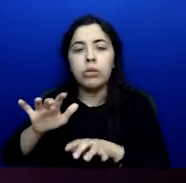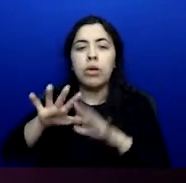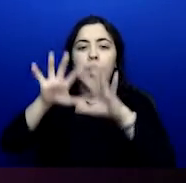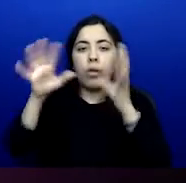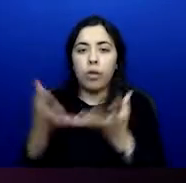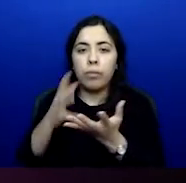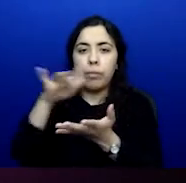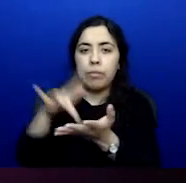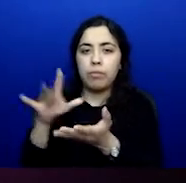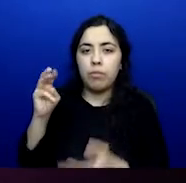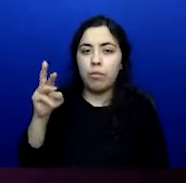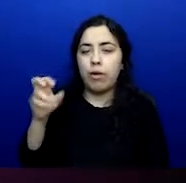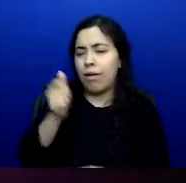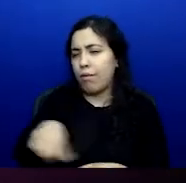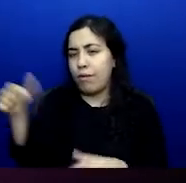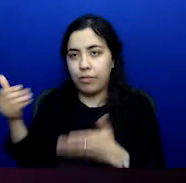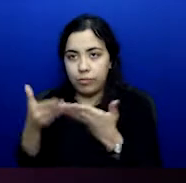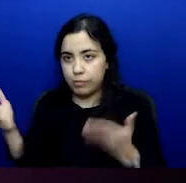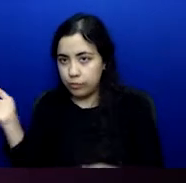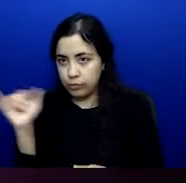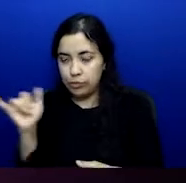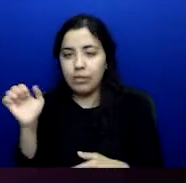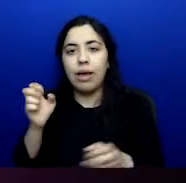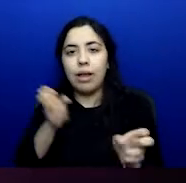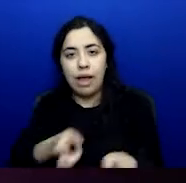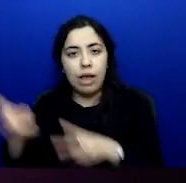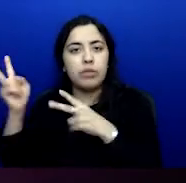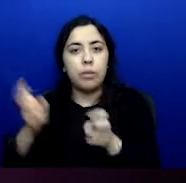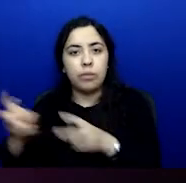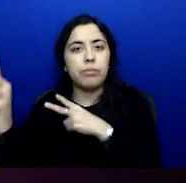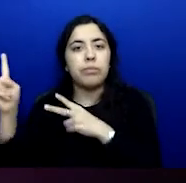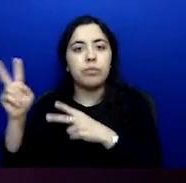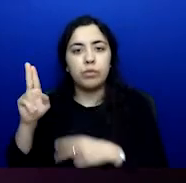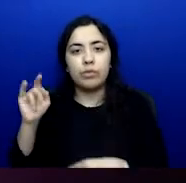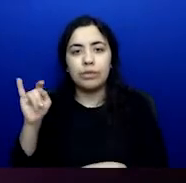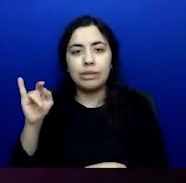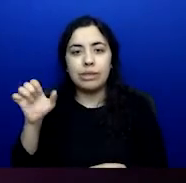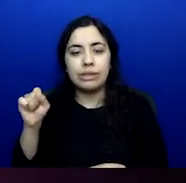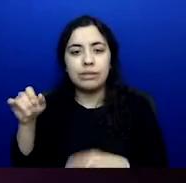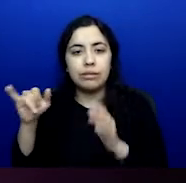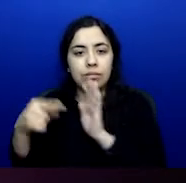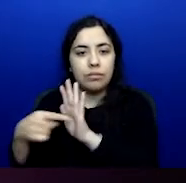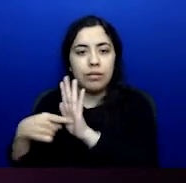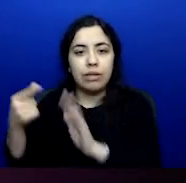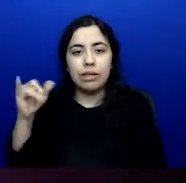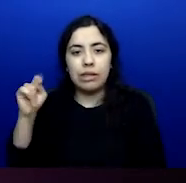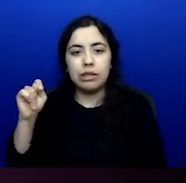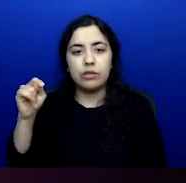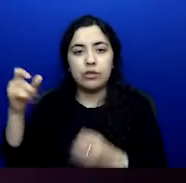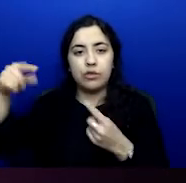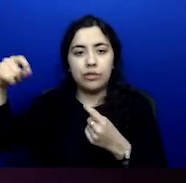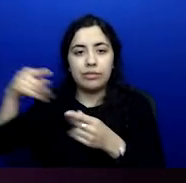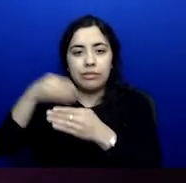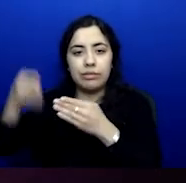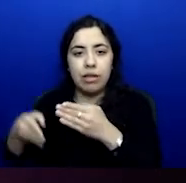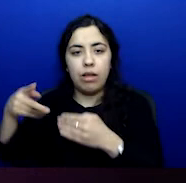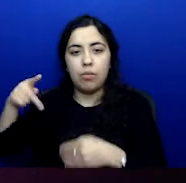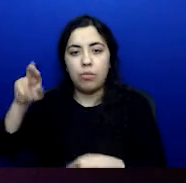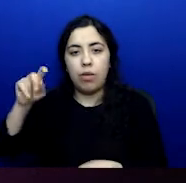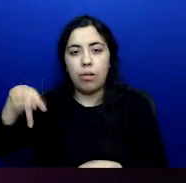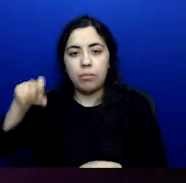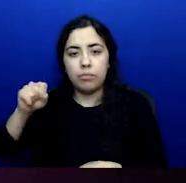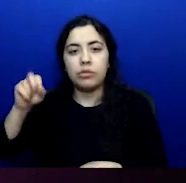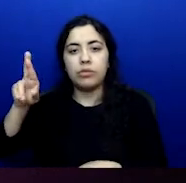and other things. And these can export these utilities such as a get server-side props wrapper, an API route